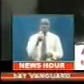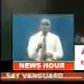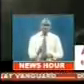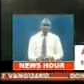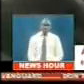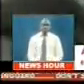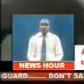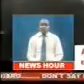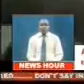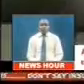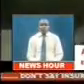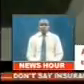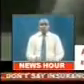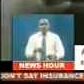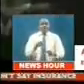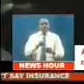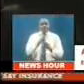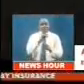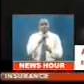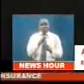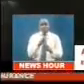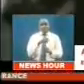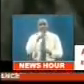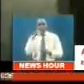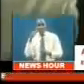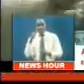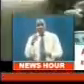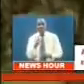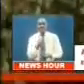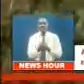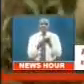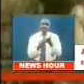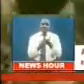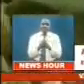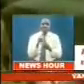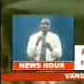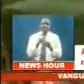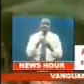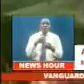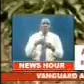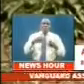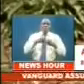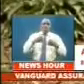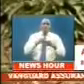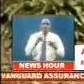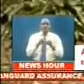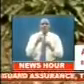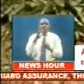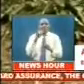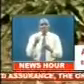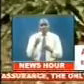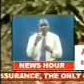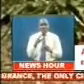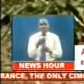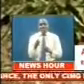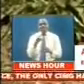3.5% respectively. With agriculture as a main driver of growth, cotton production accounts for about 40% of the